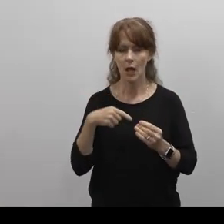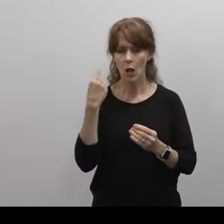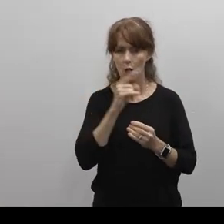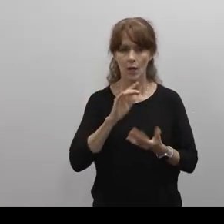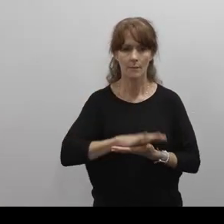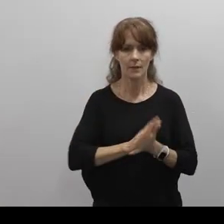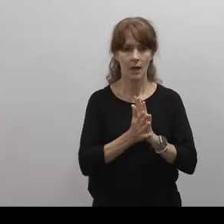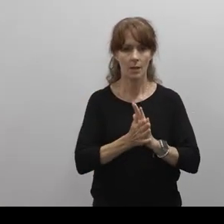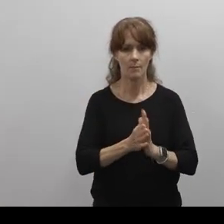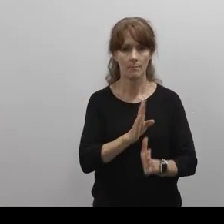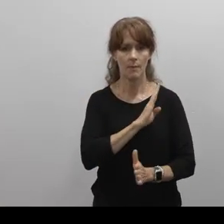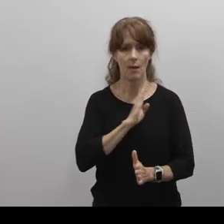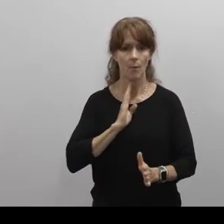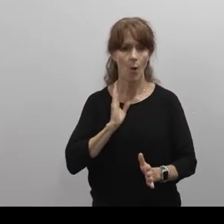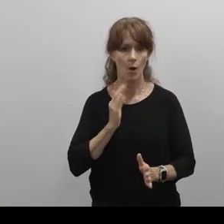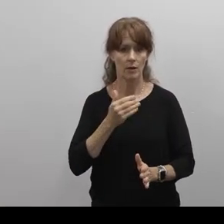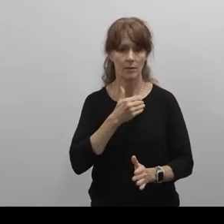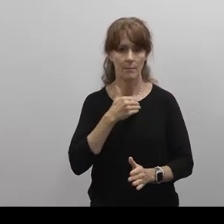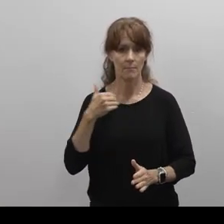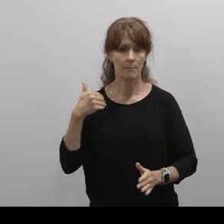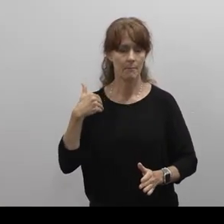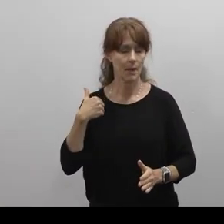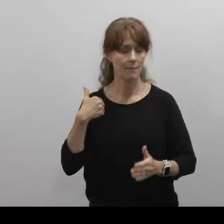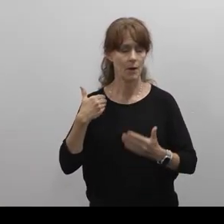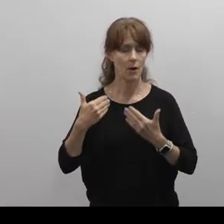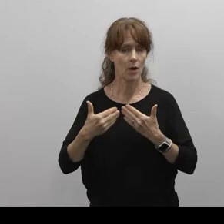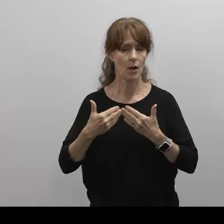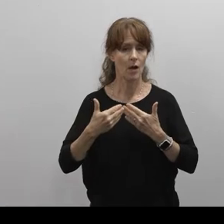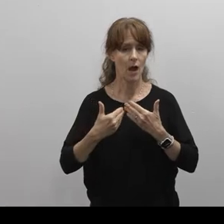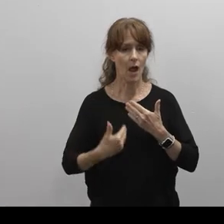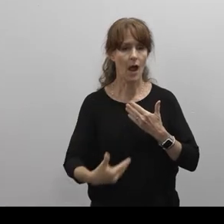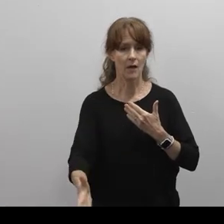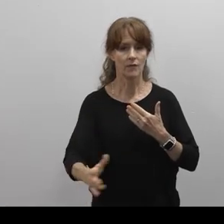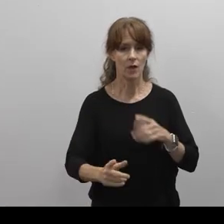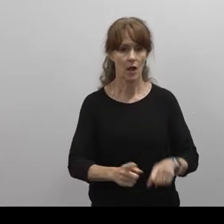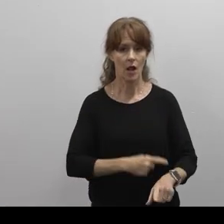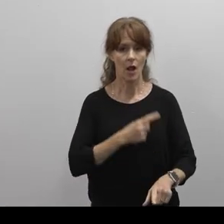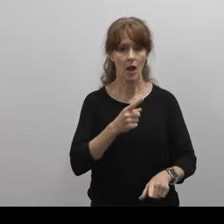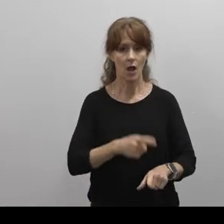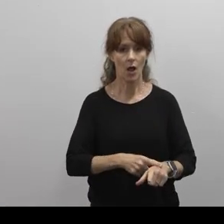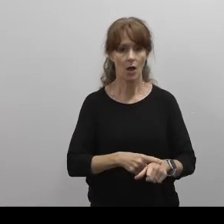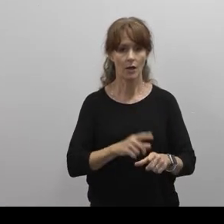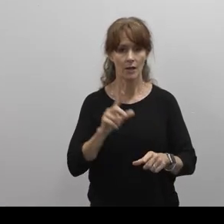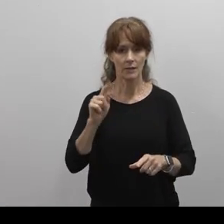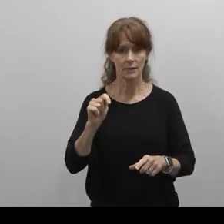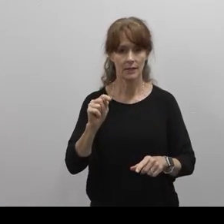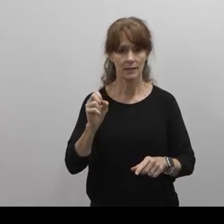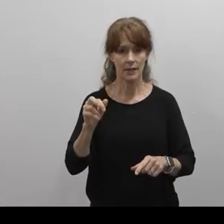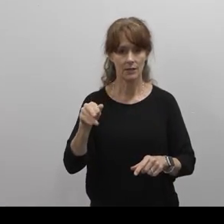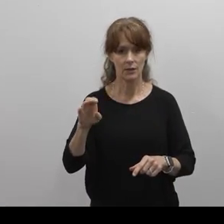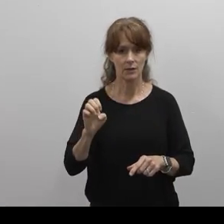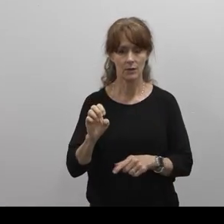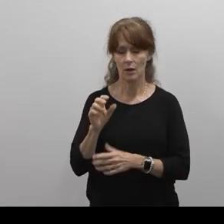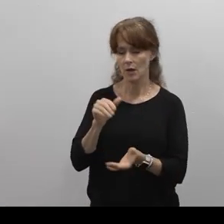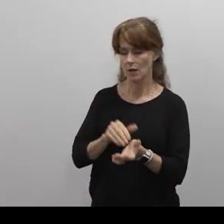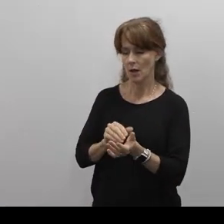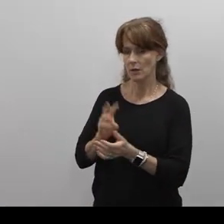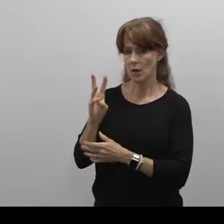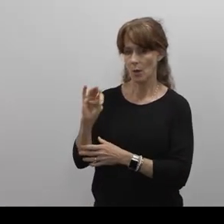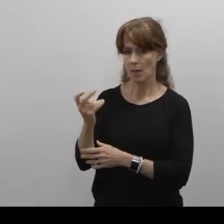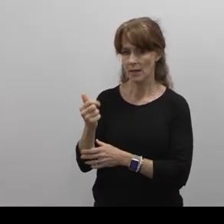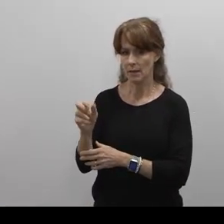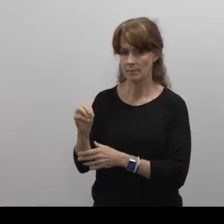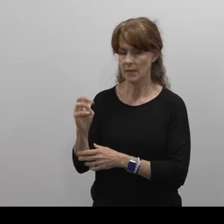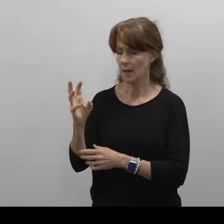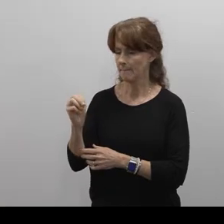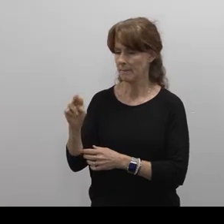become a board member after a very long tenure for Dr. Williams and Mr.